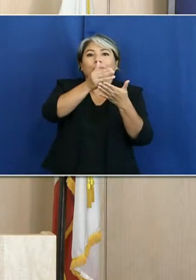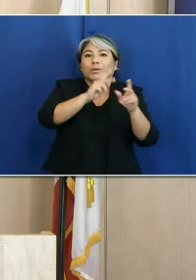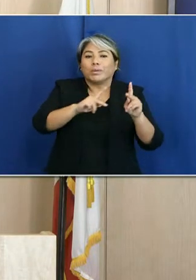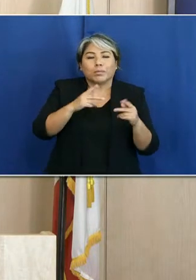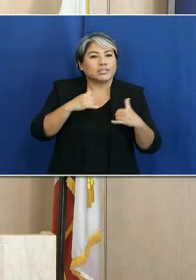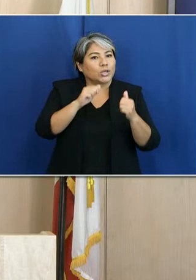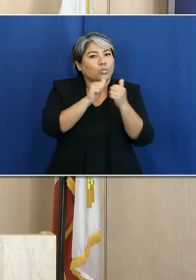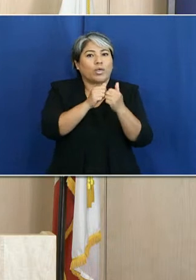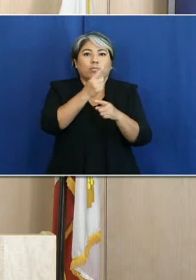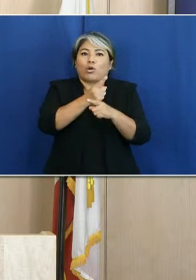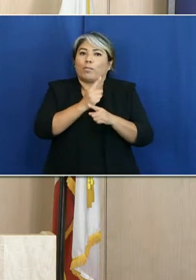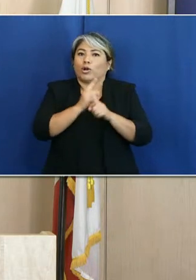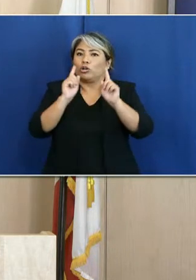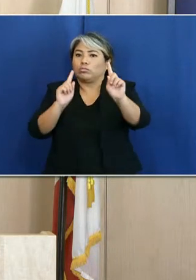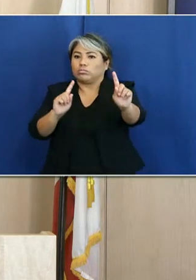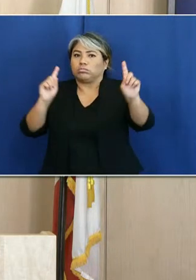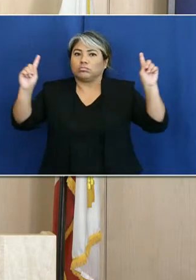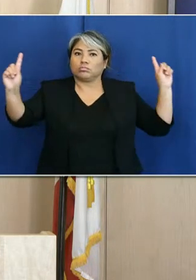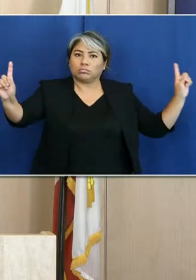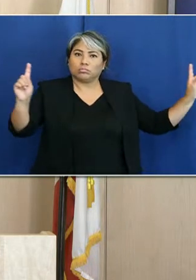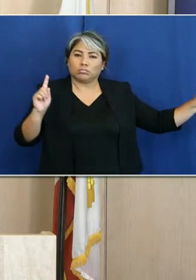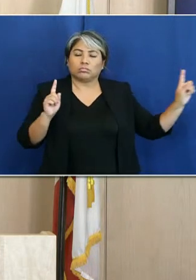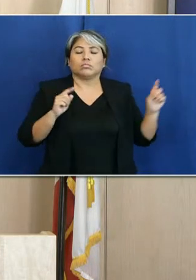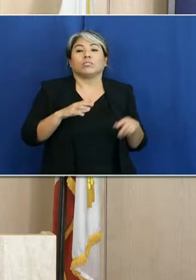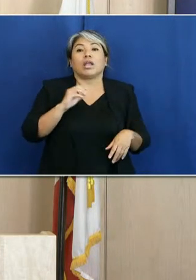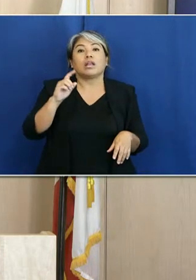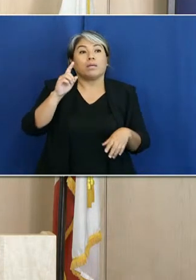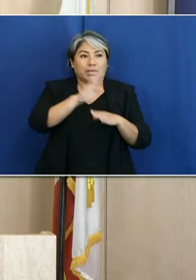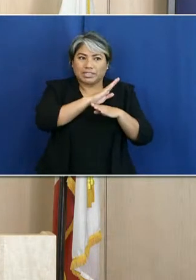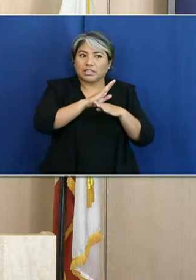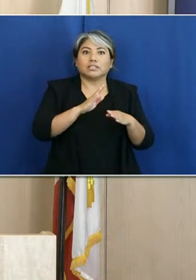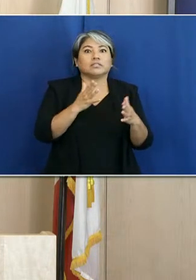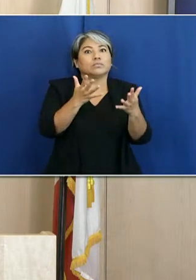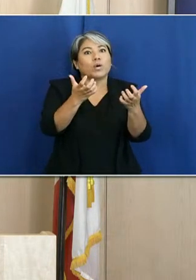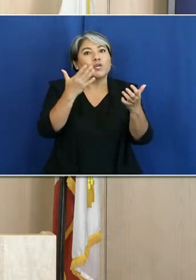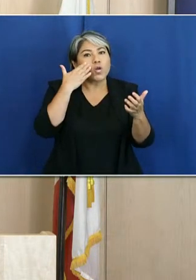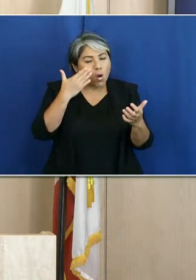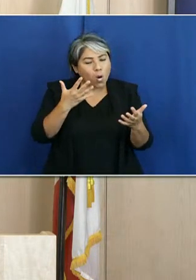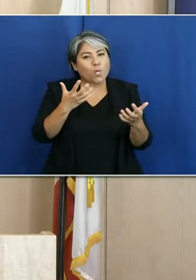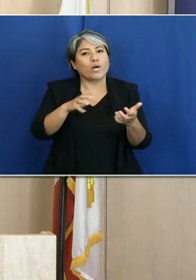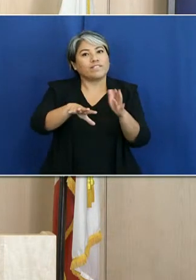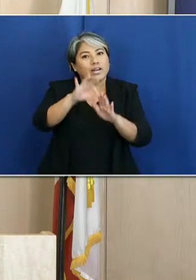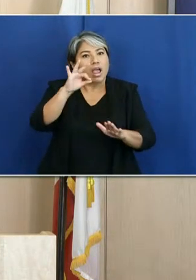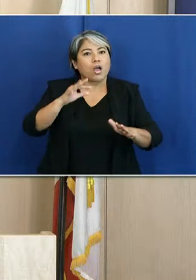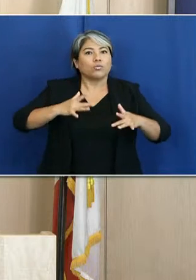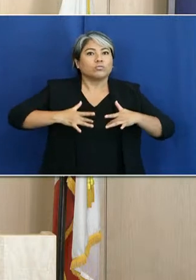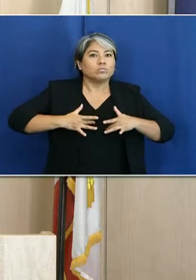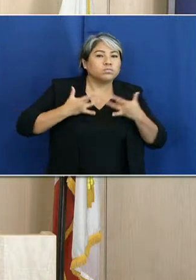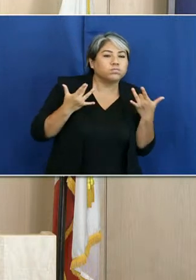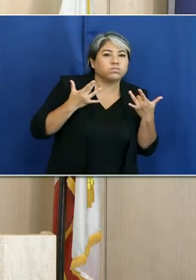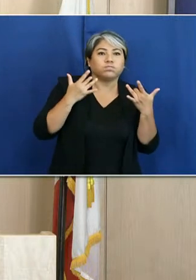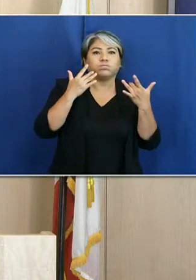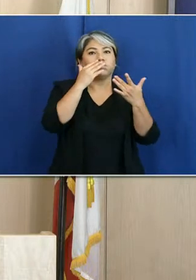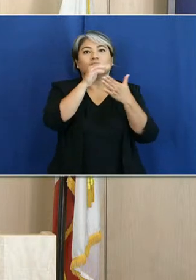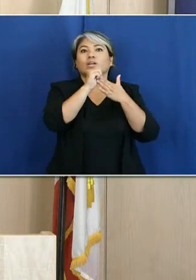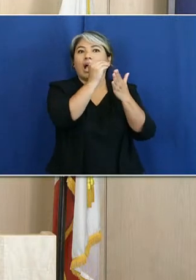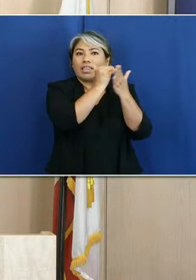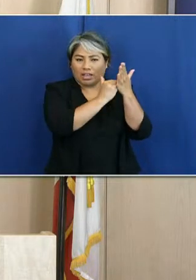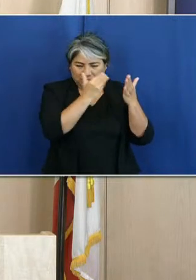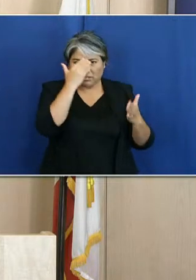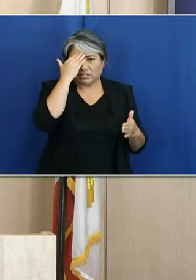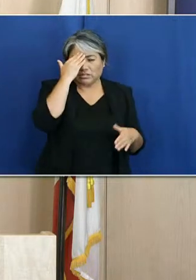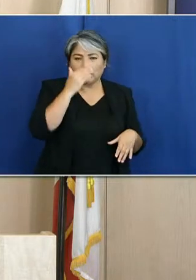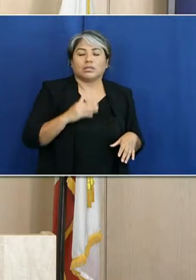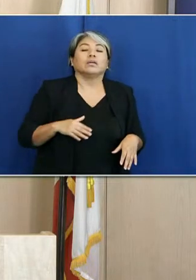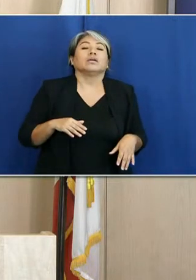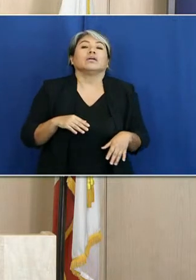social distancing, and businesses I think are anxious to find out what the next set of guidelines are going to be. And so more